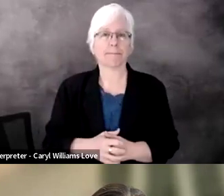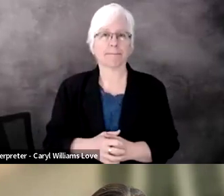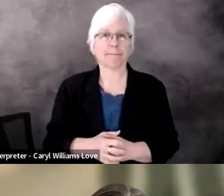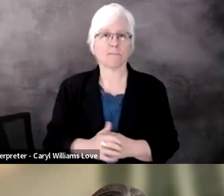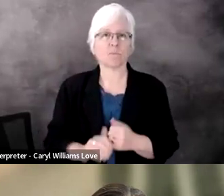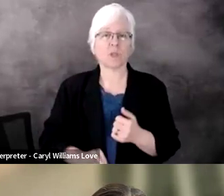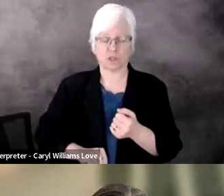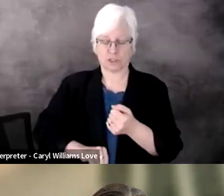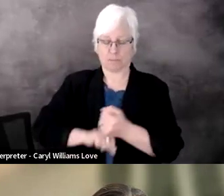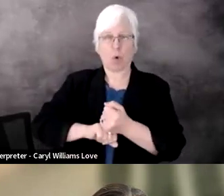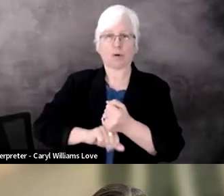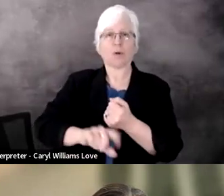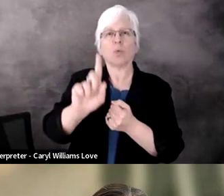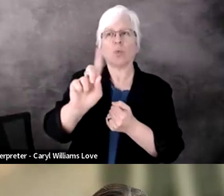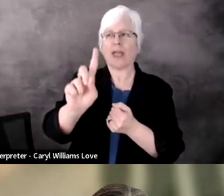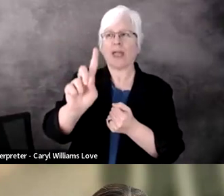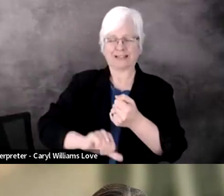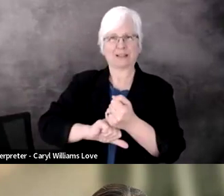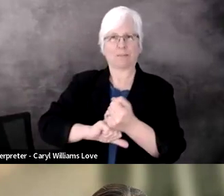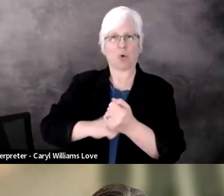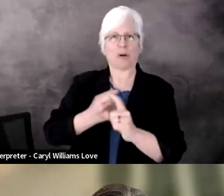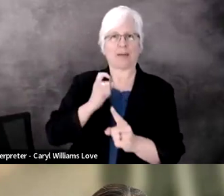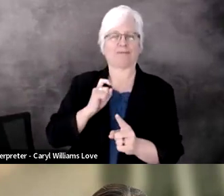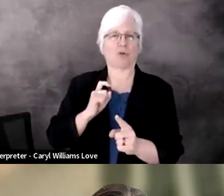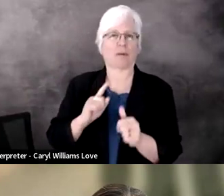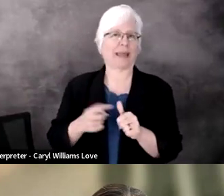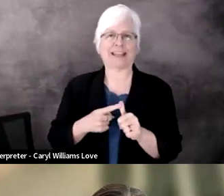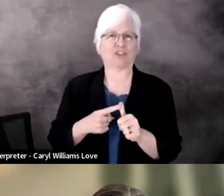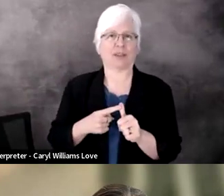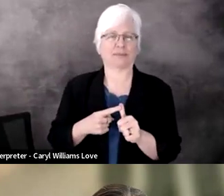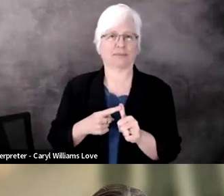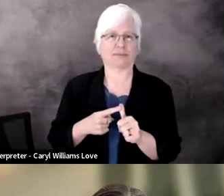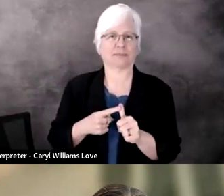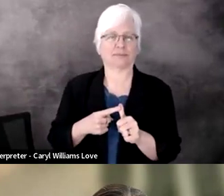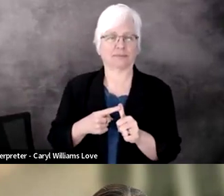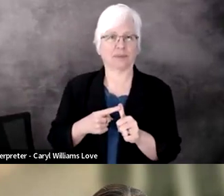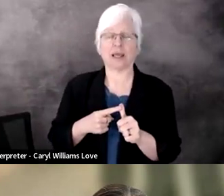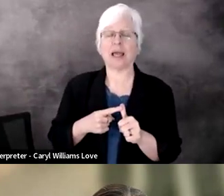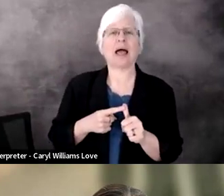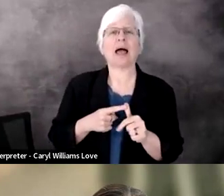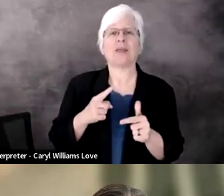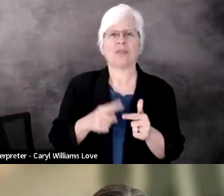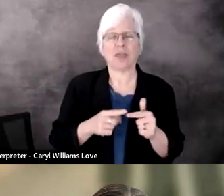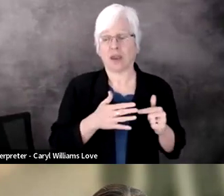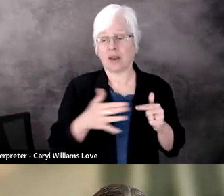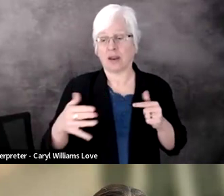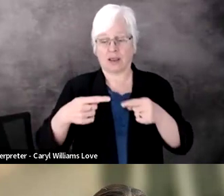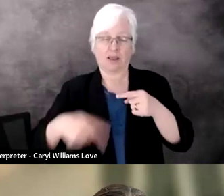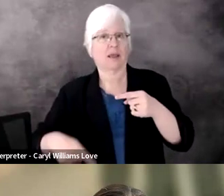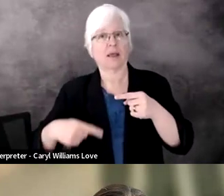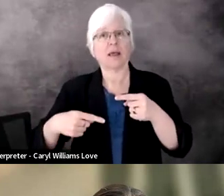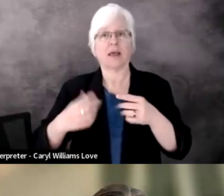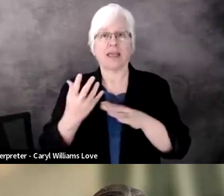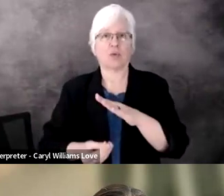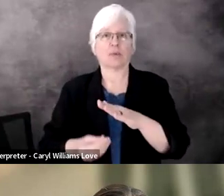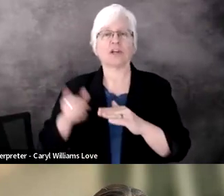the support, where is the support actually coming from initially? That interruption, although periodic, and she described